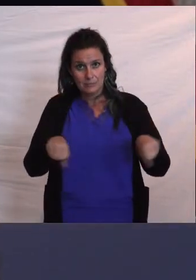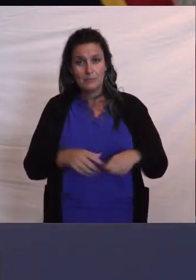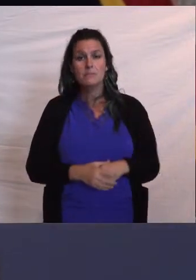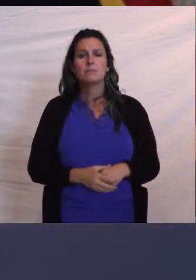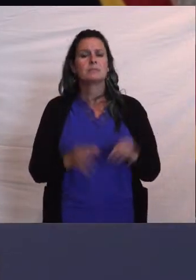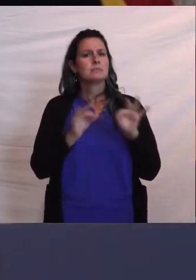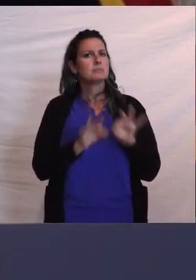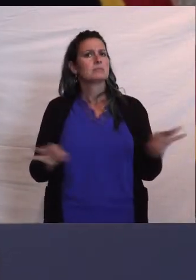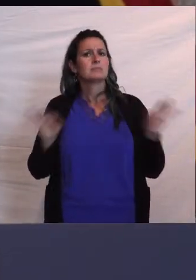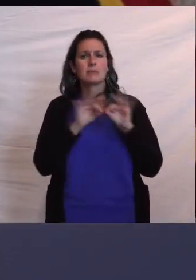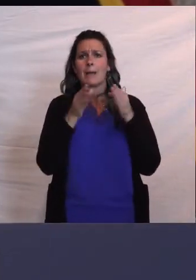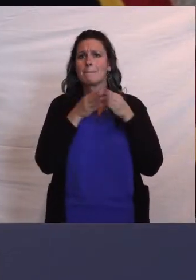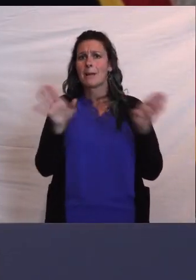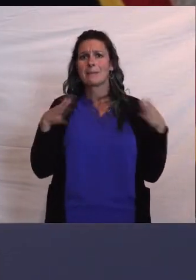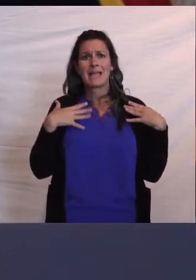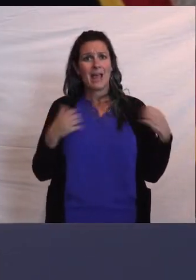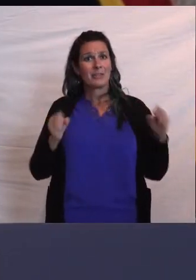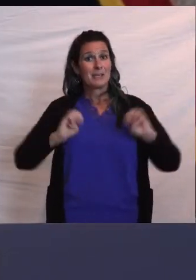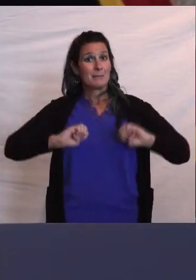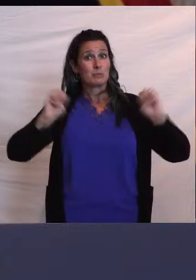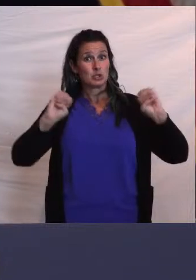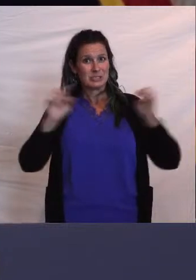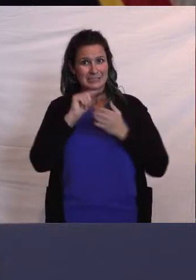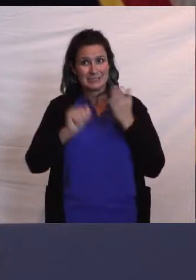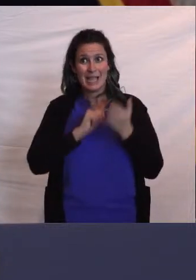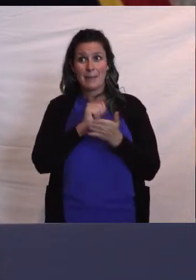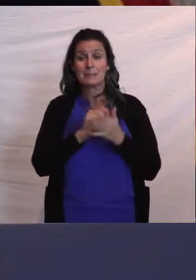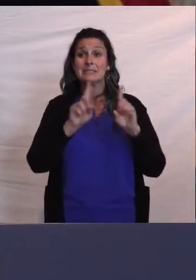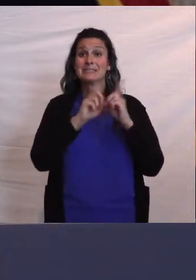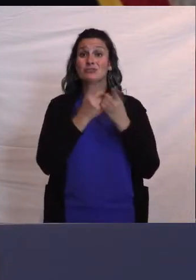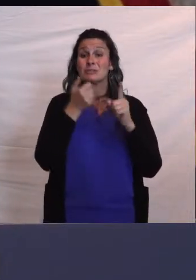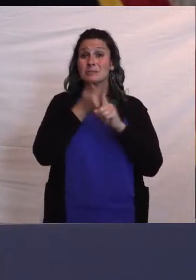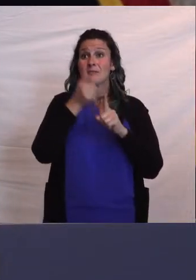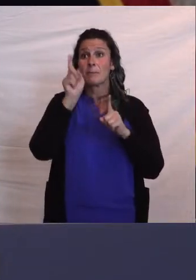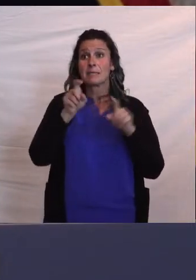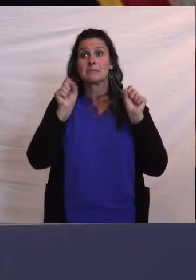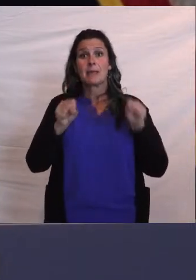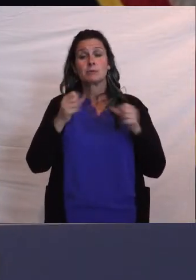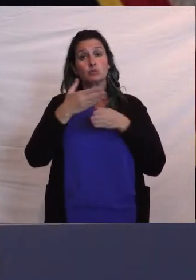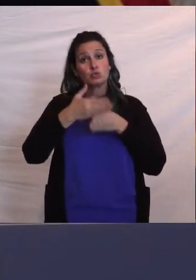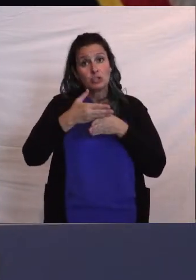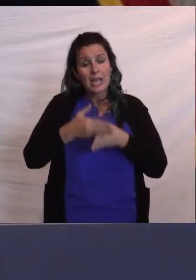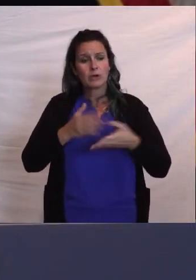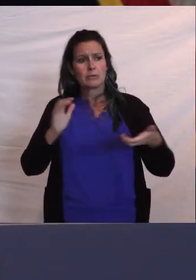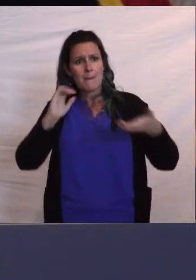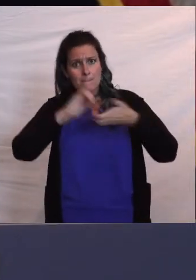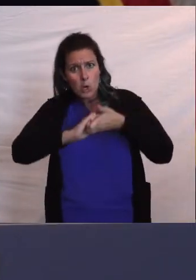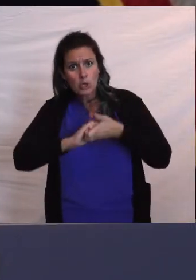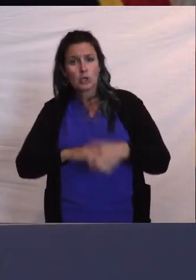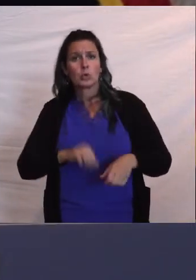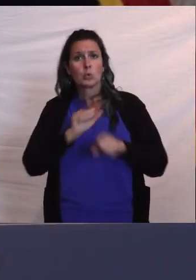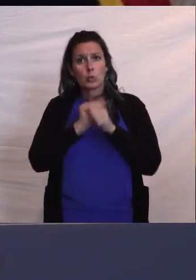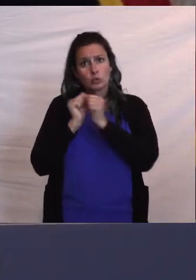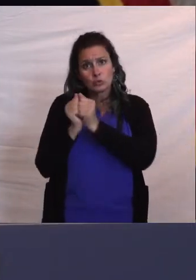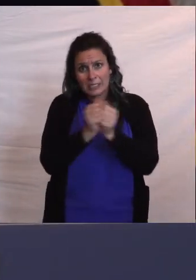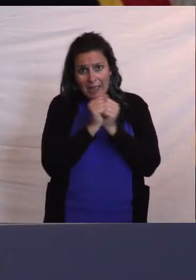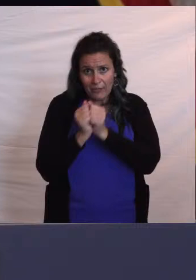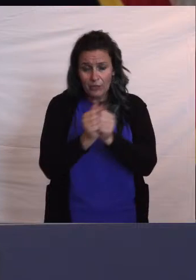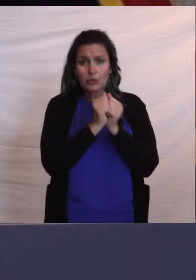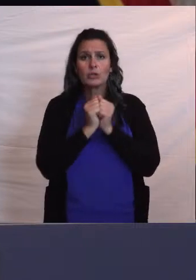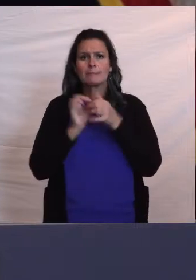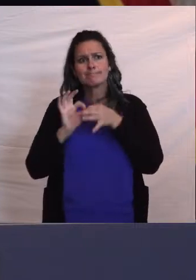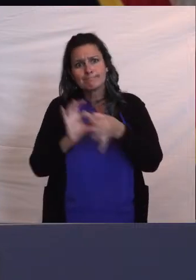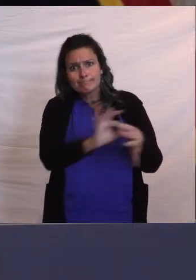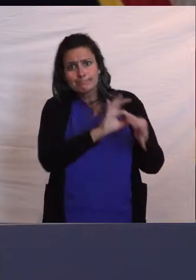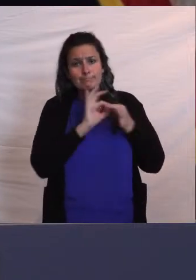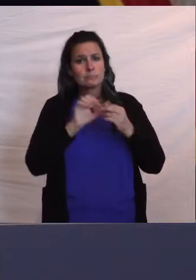public health emergency era that we're living in that districts are able to share, to partner, and to join together